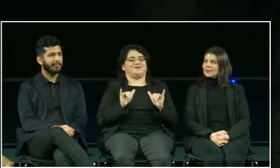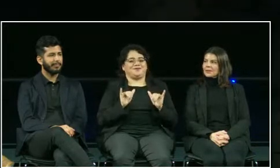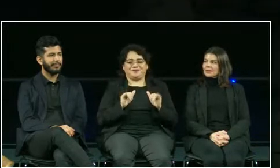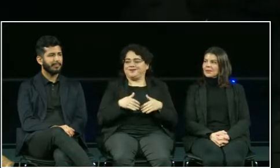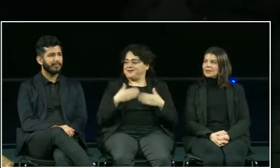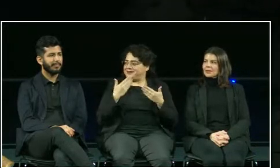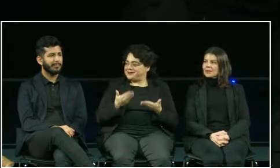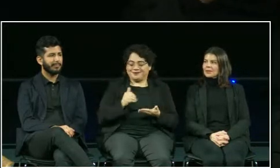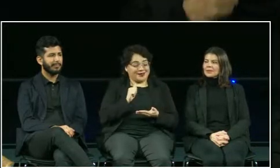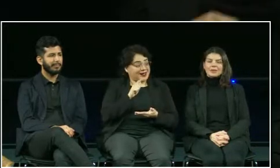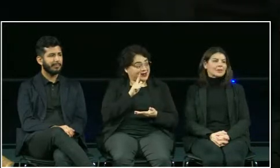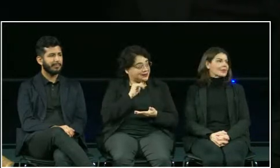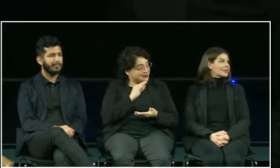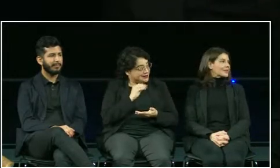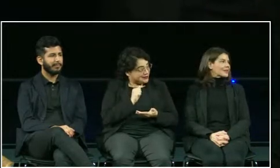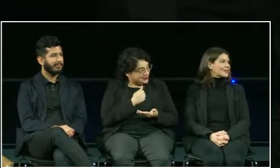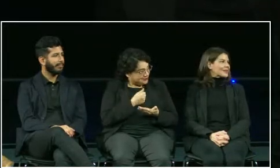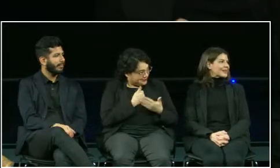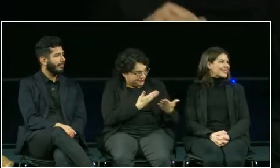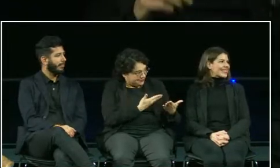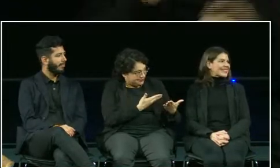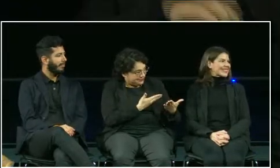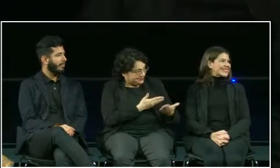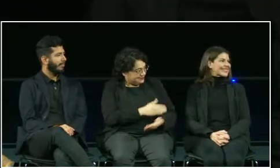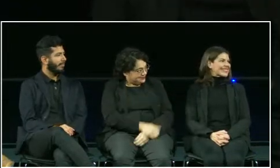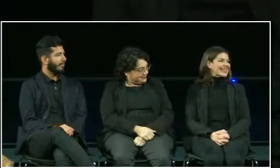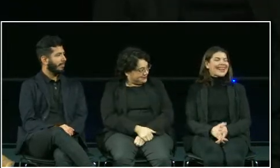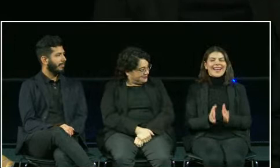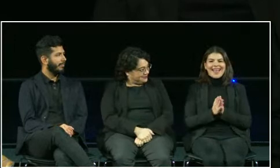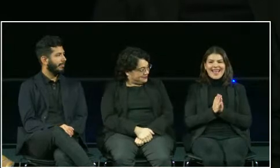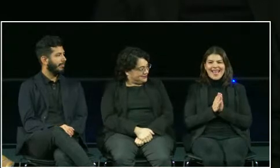Alicia? Yes.